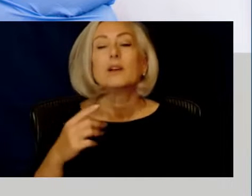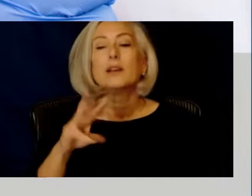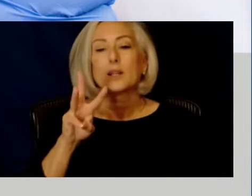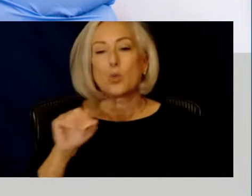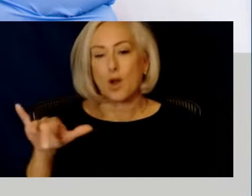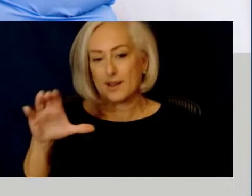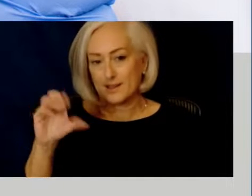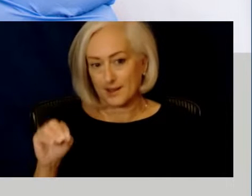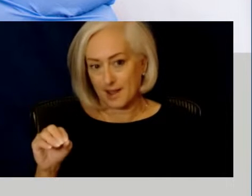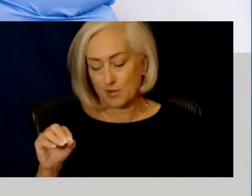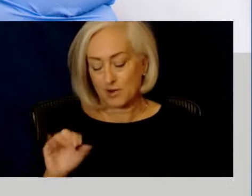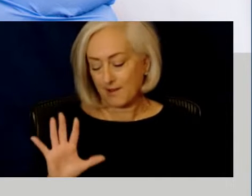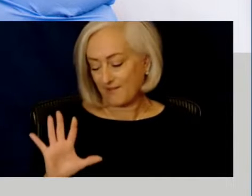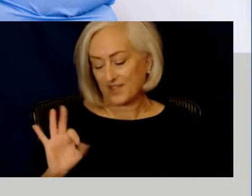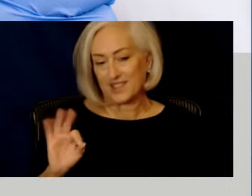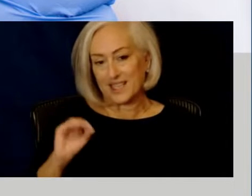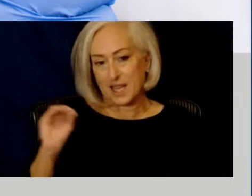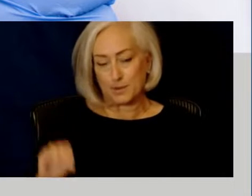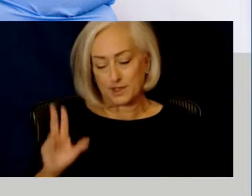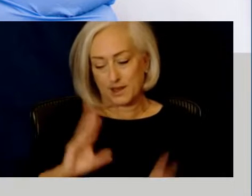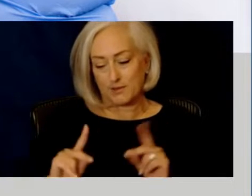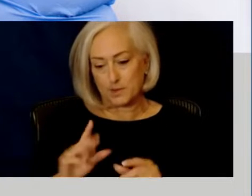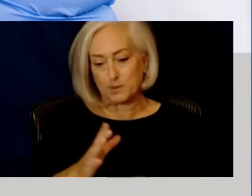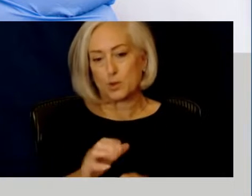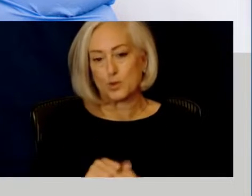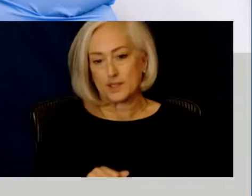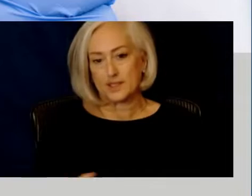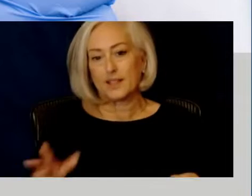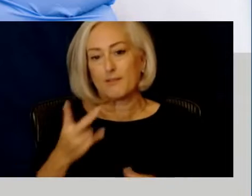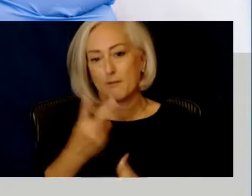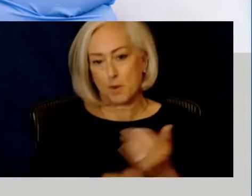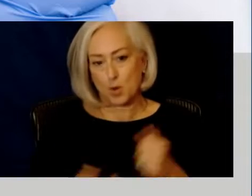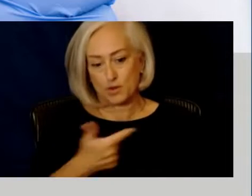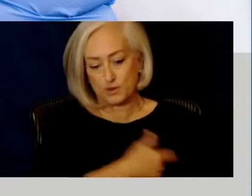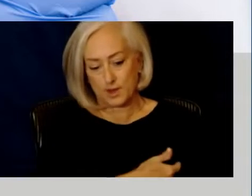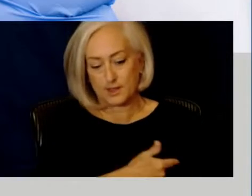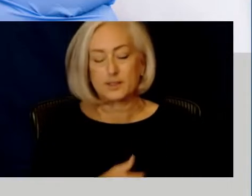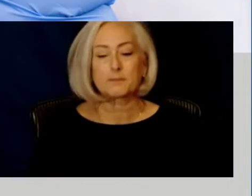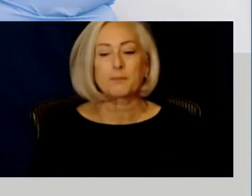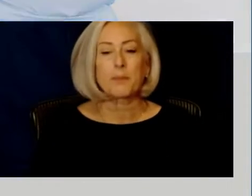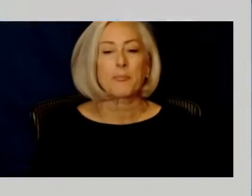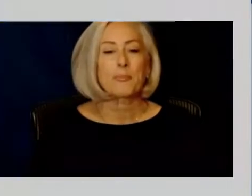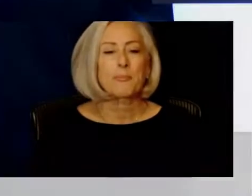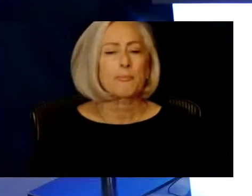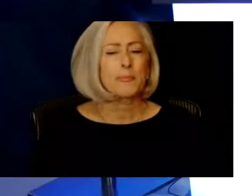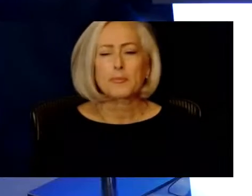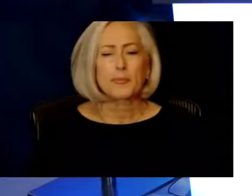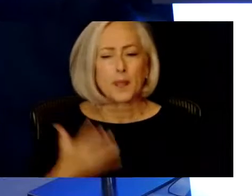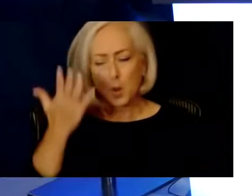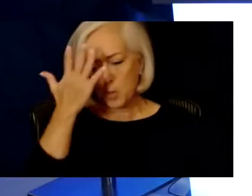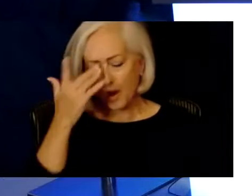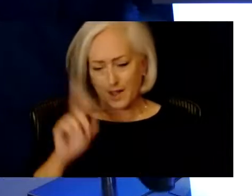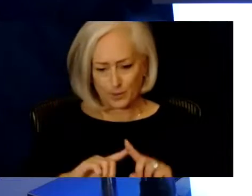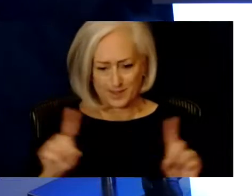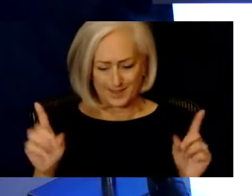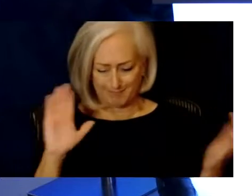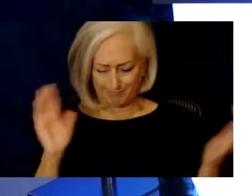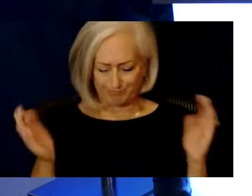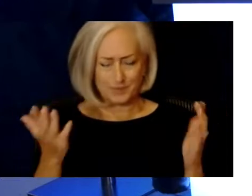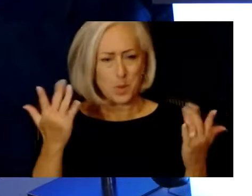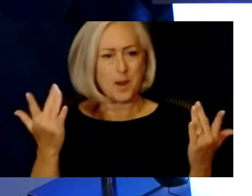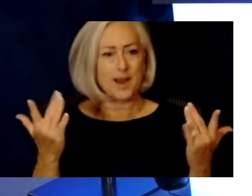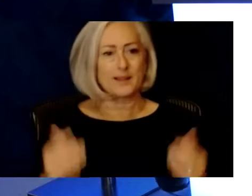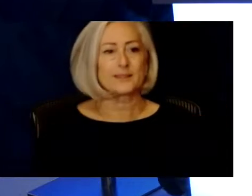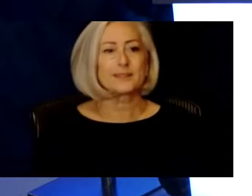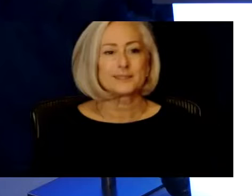and 59% getting 2 doses. Okay, so first of all, Patrick, why is there such a difference? I think that's a great